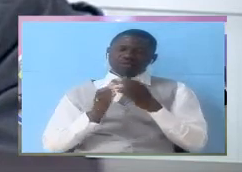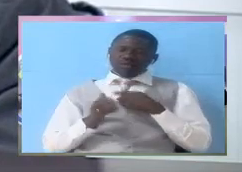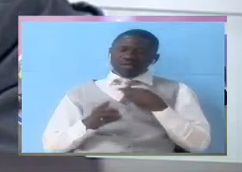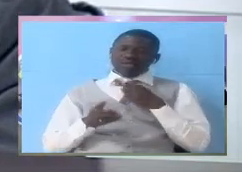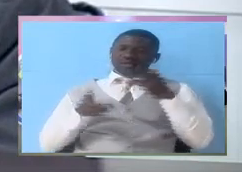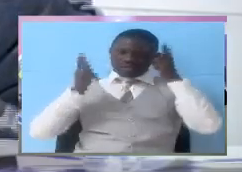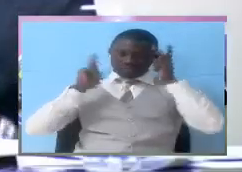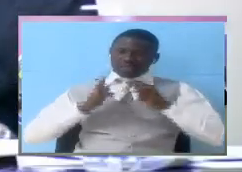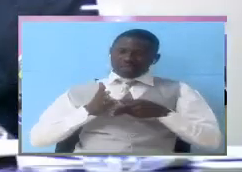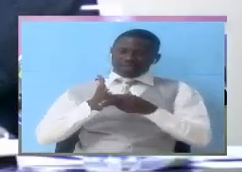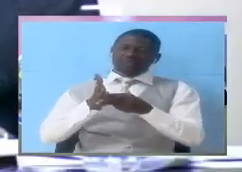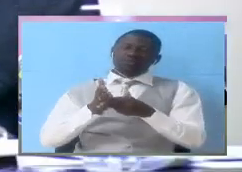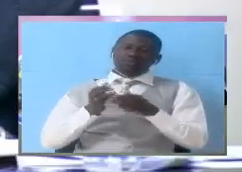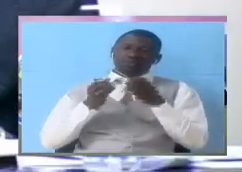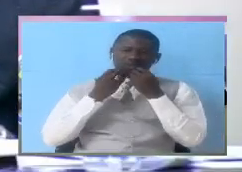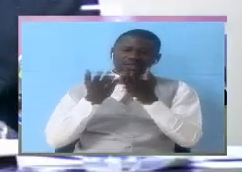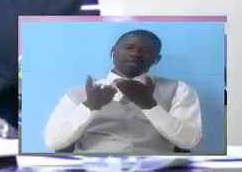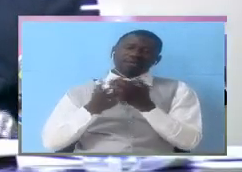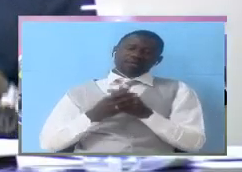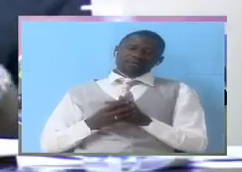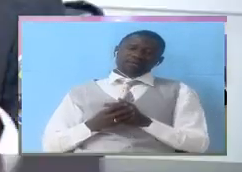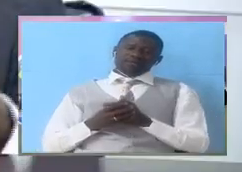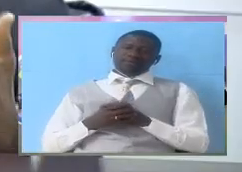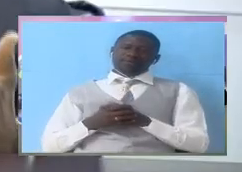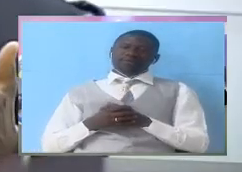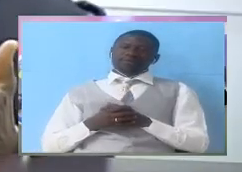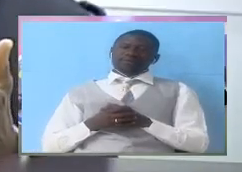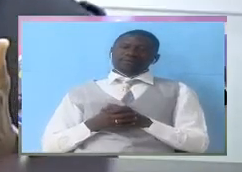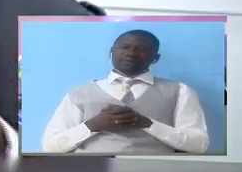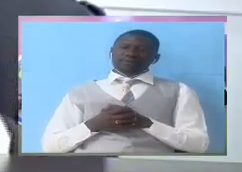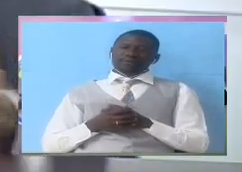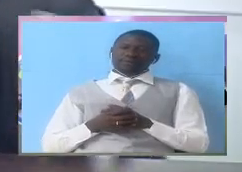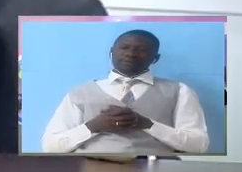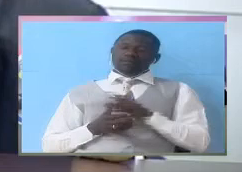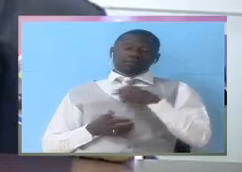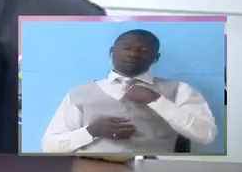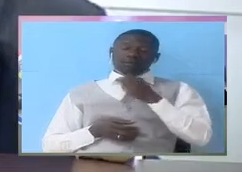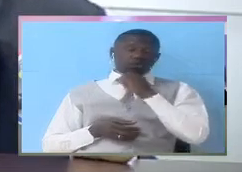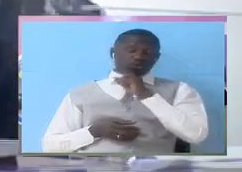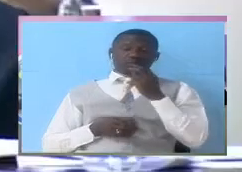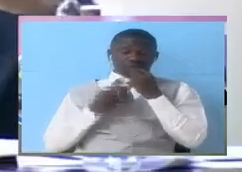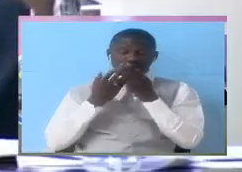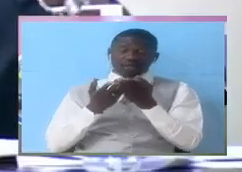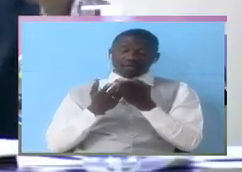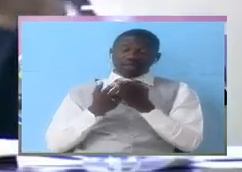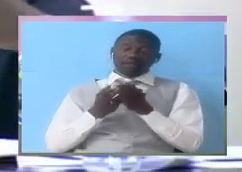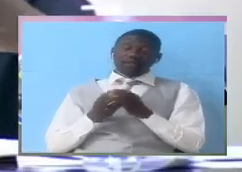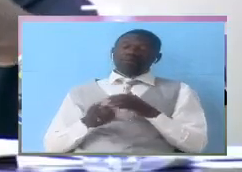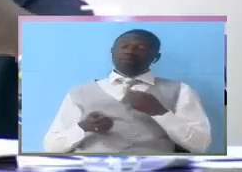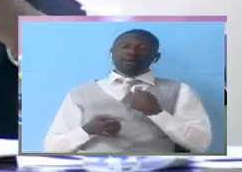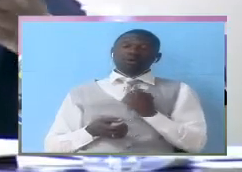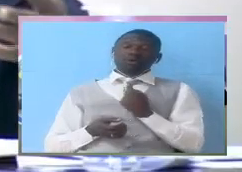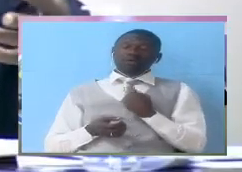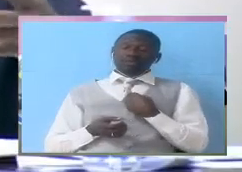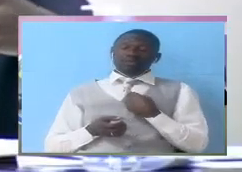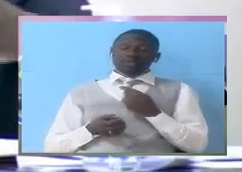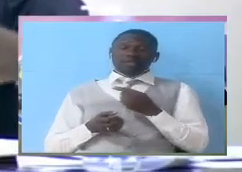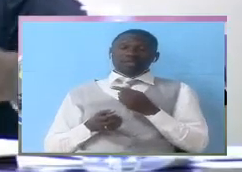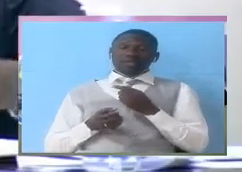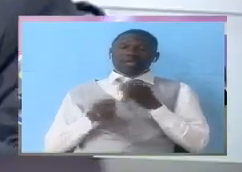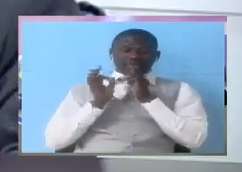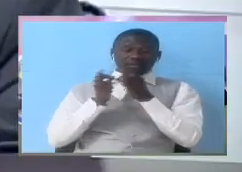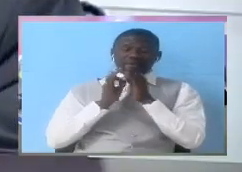feñalé. I did not say it. Yes, you suggested. I just dissected what you said.